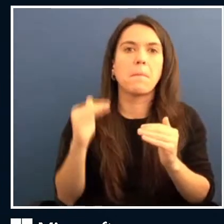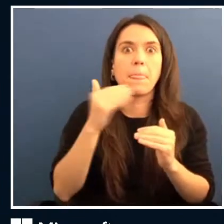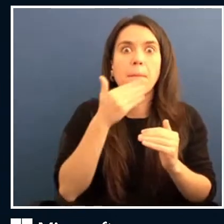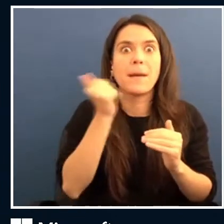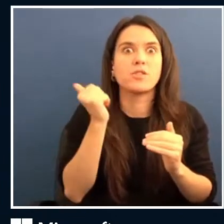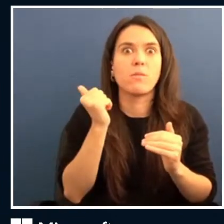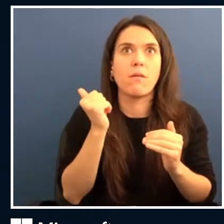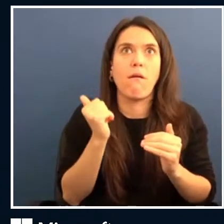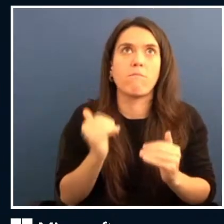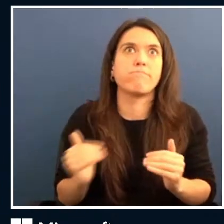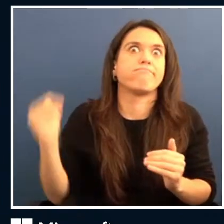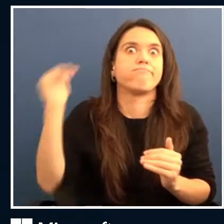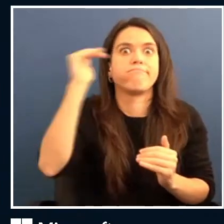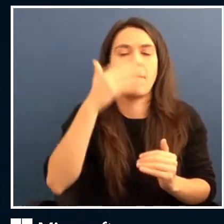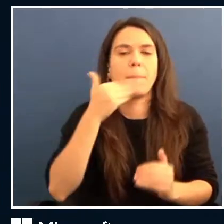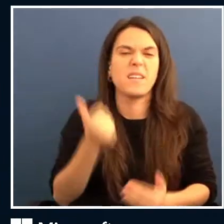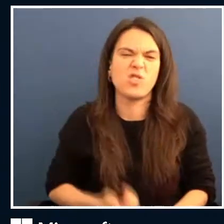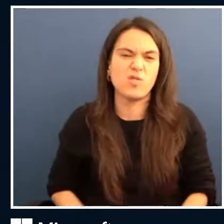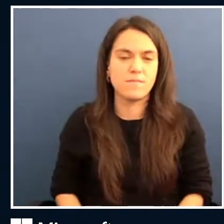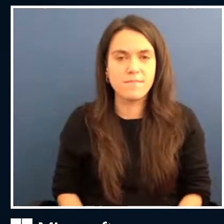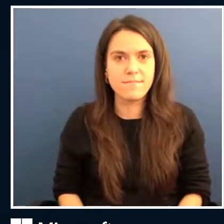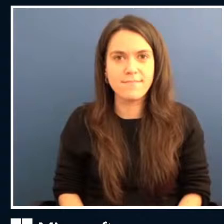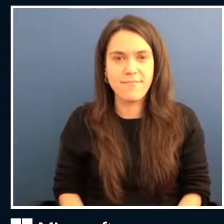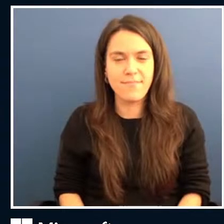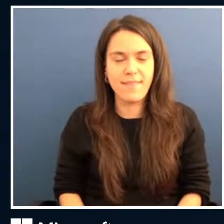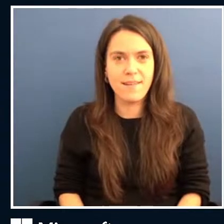better. Also,